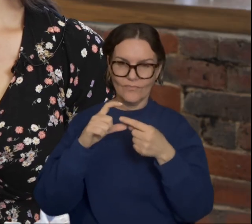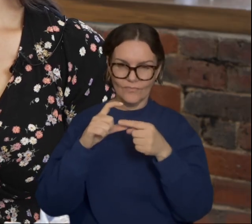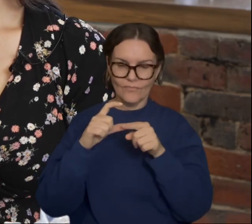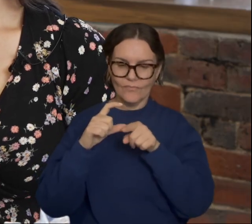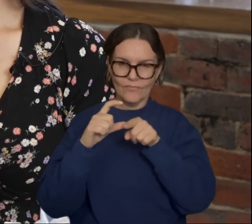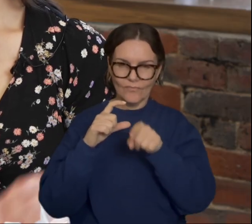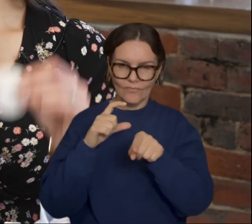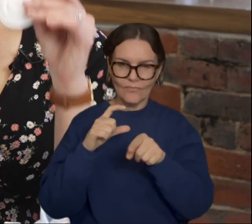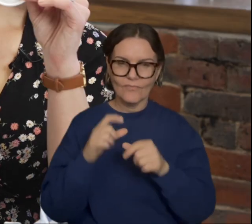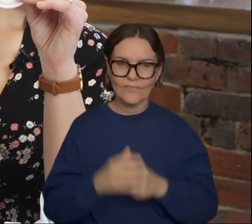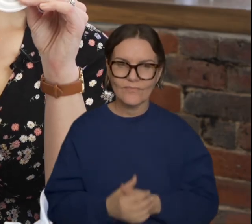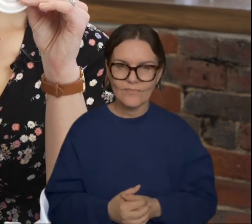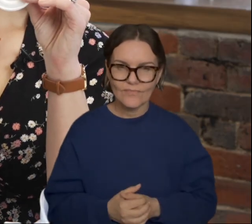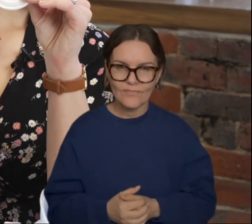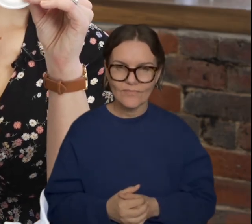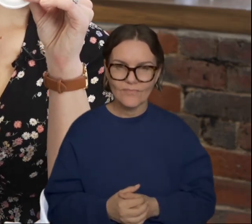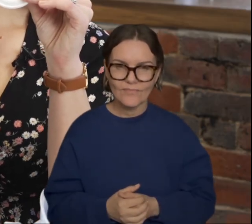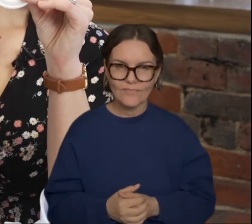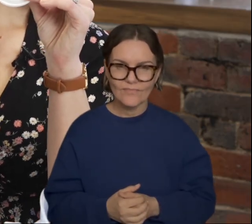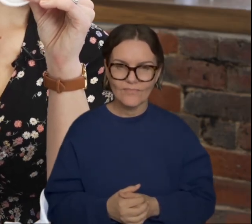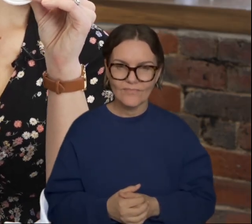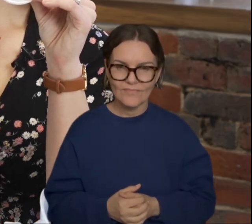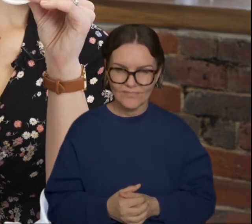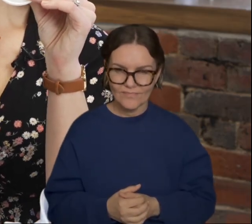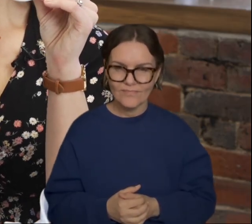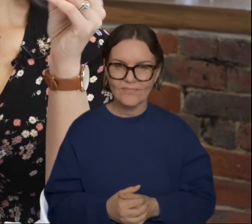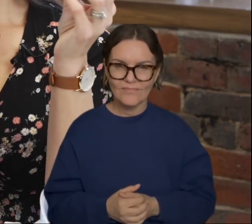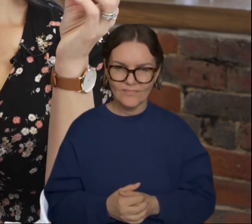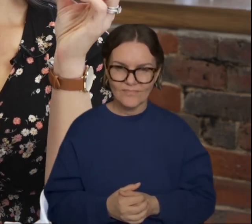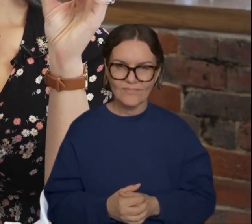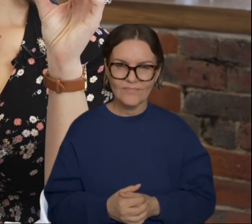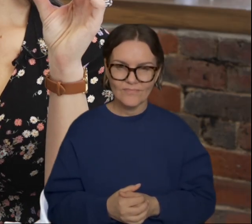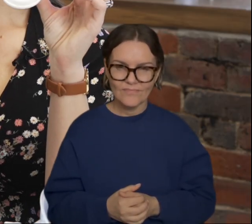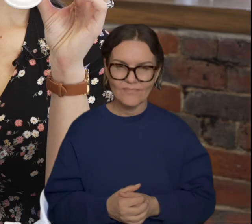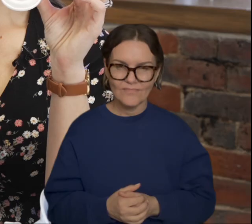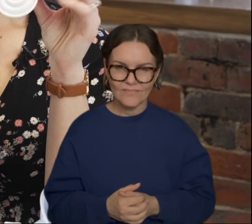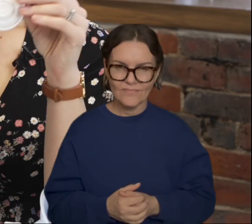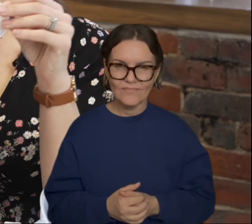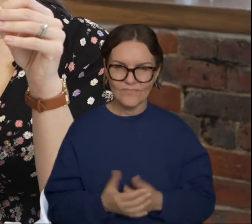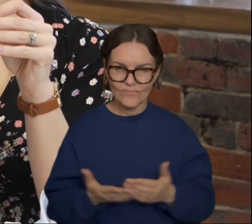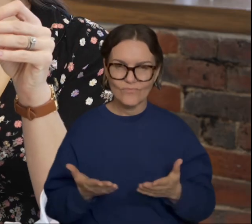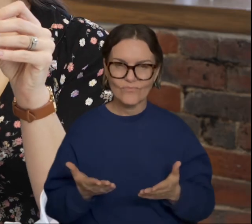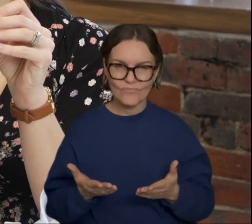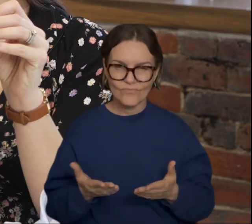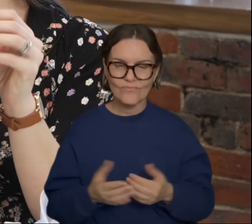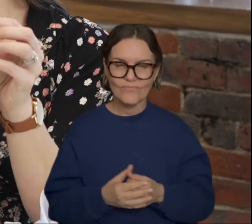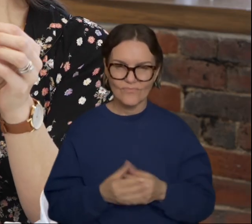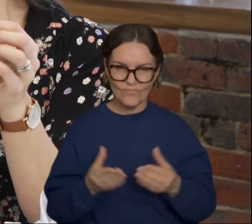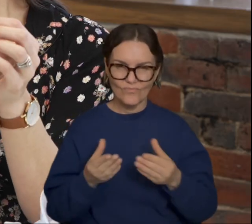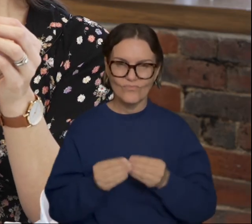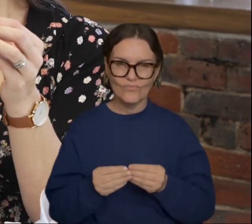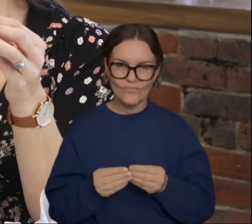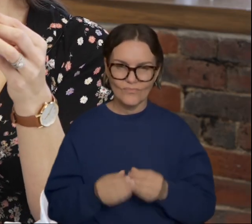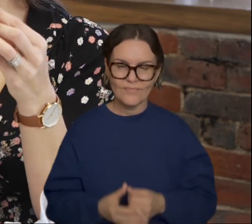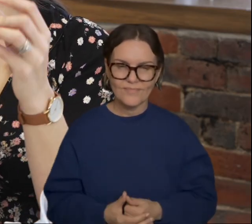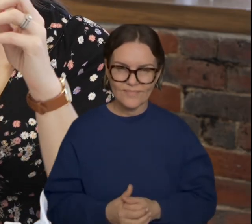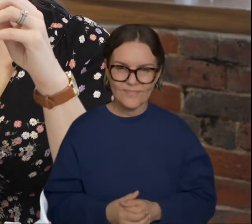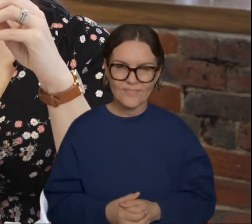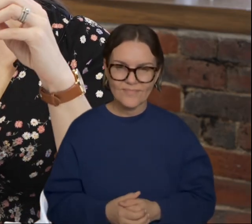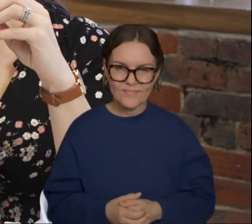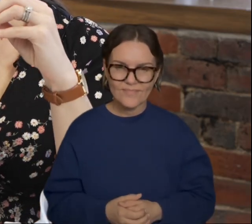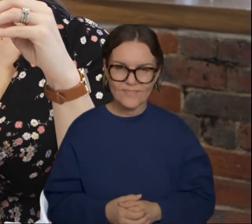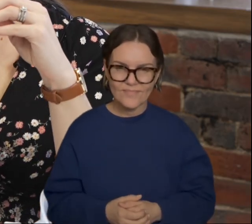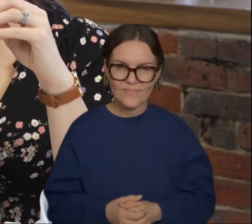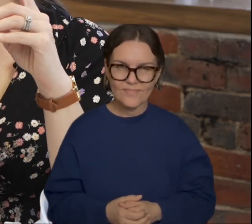body. Then you're going to take that white silicone and bring that with the lip facing away from you as well. That goes around